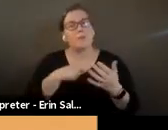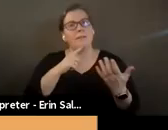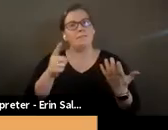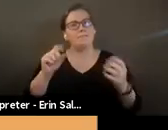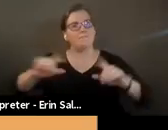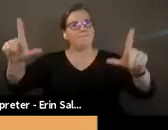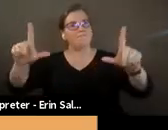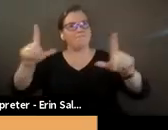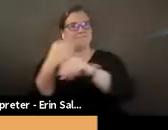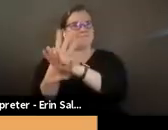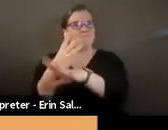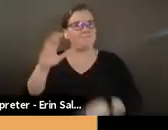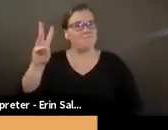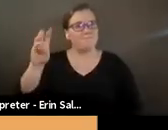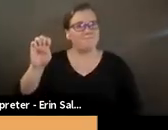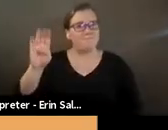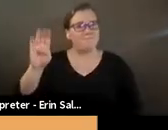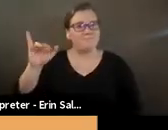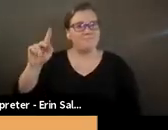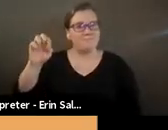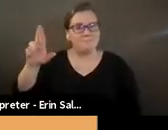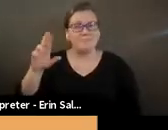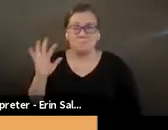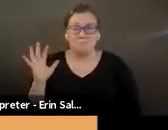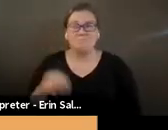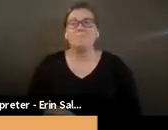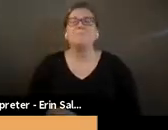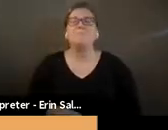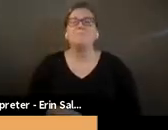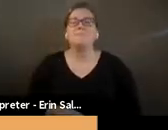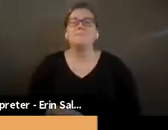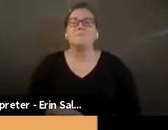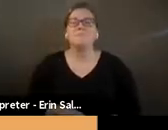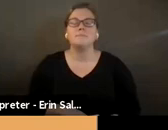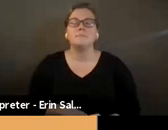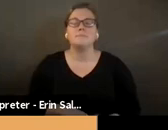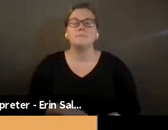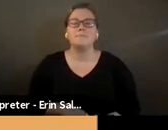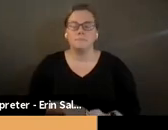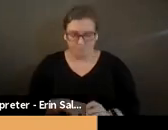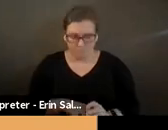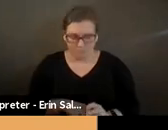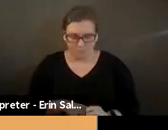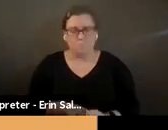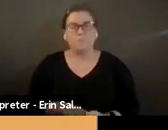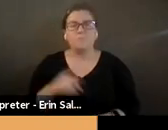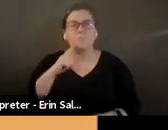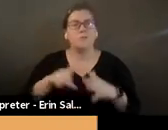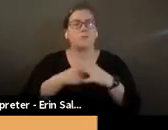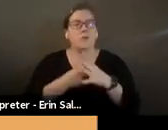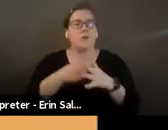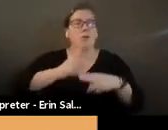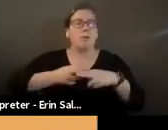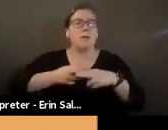webinars. And so we are going to get started with the application process and how to go about getting pieces of